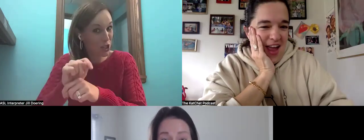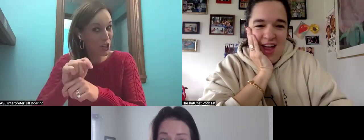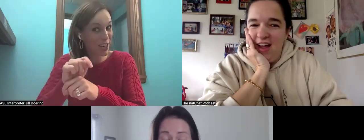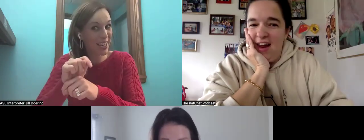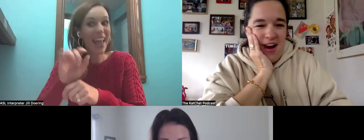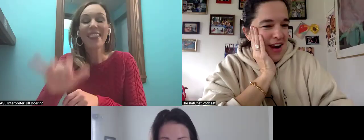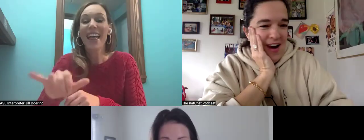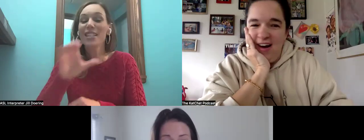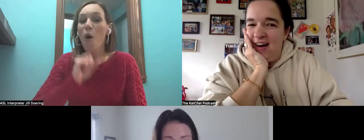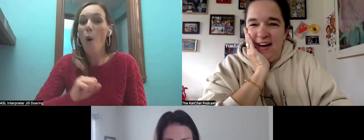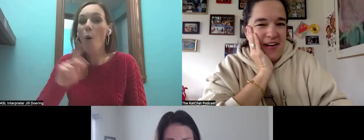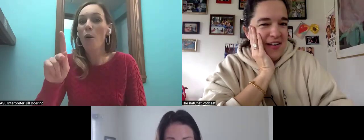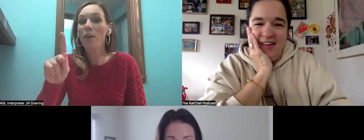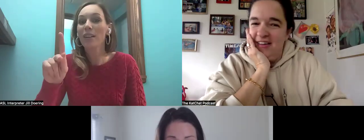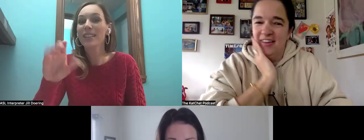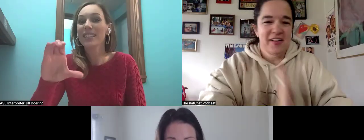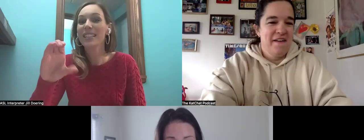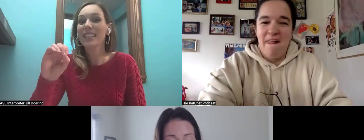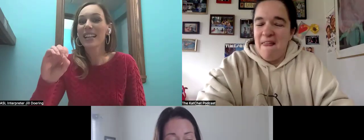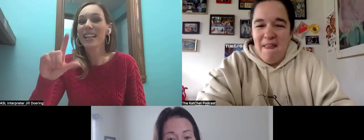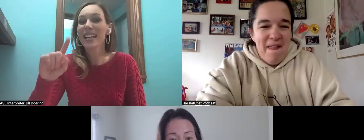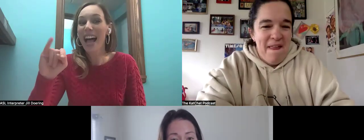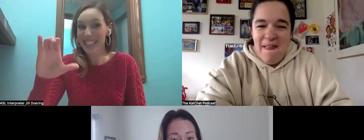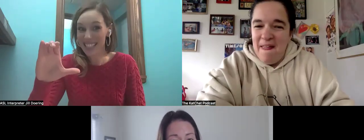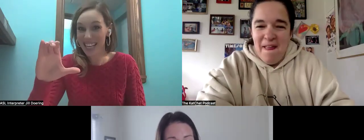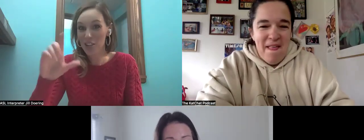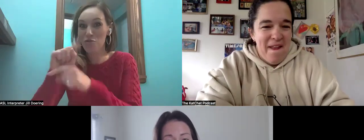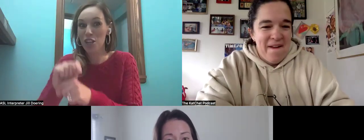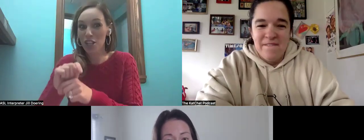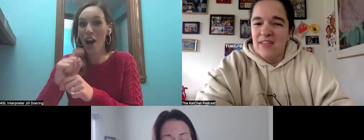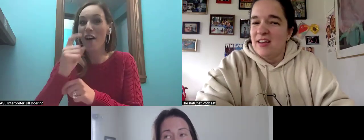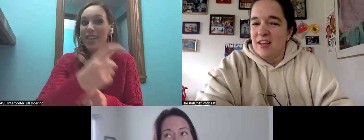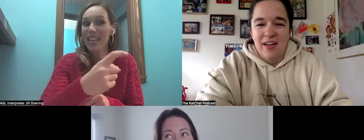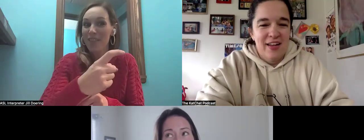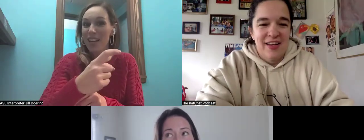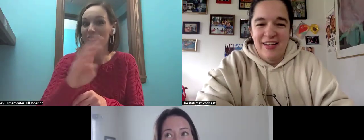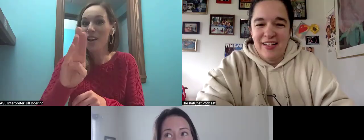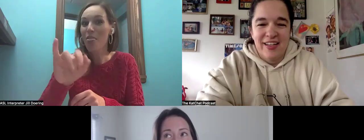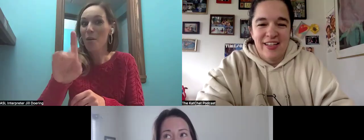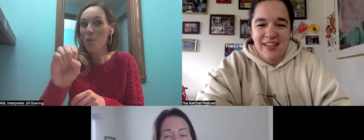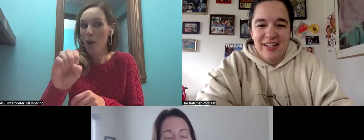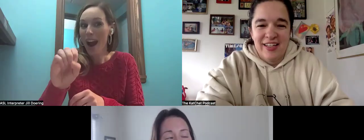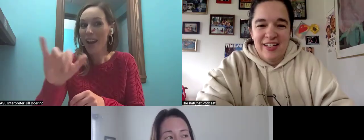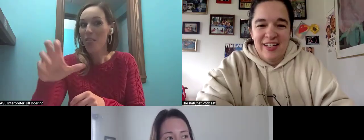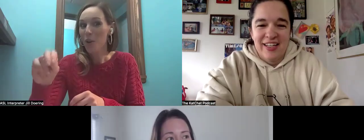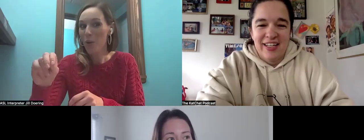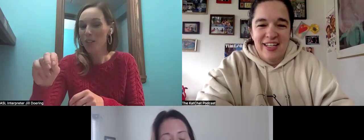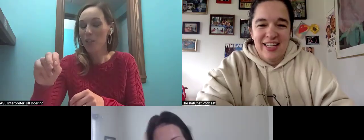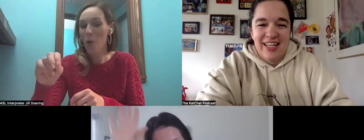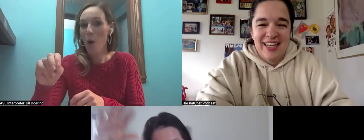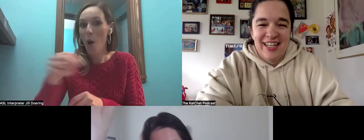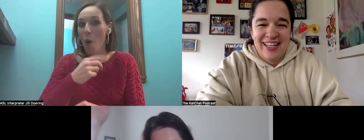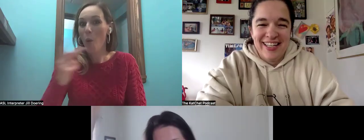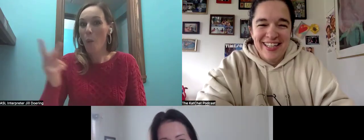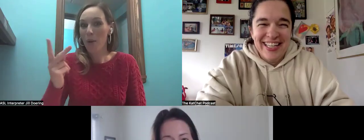Celtic tradition of giving the bride a coin. So I just when we found that coin, my husband looked at me, he goes,